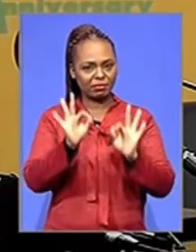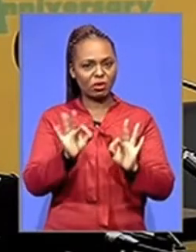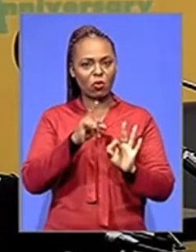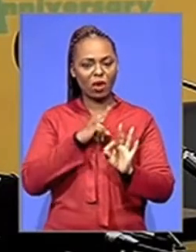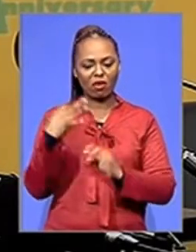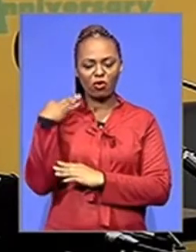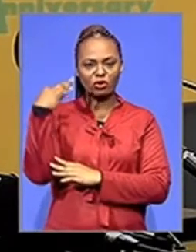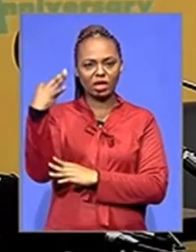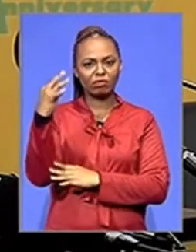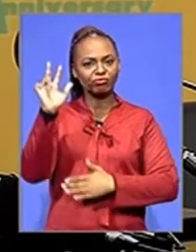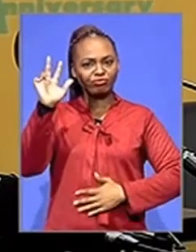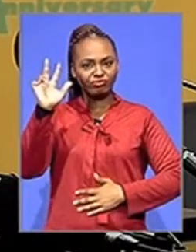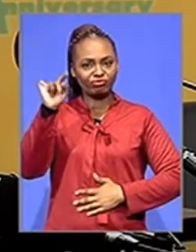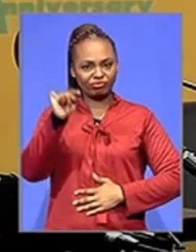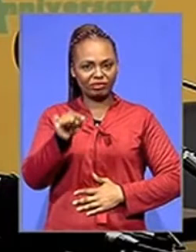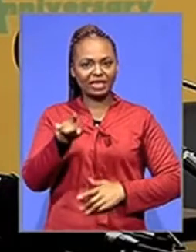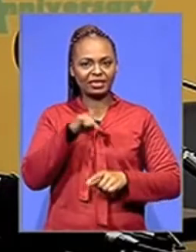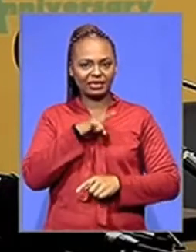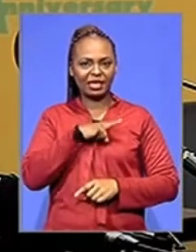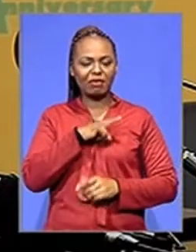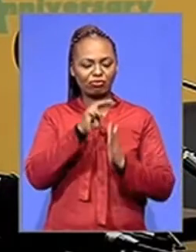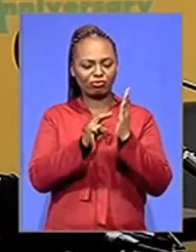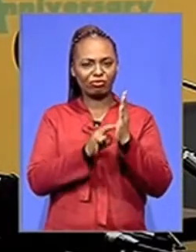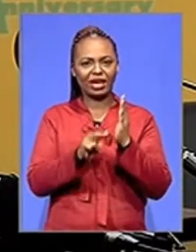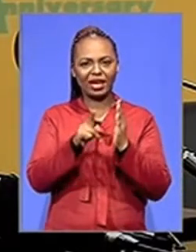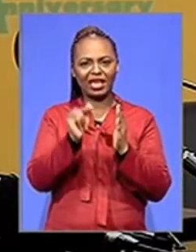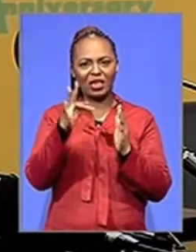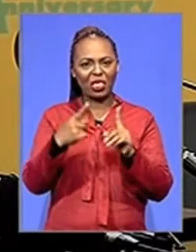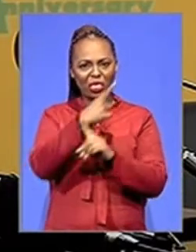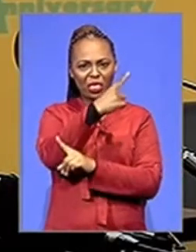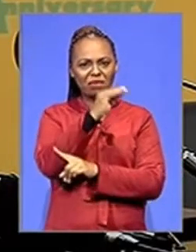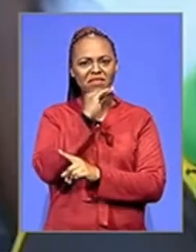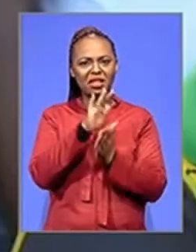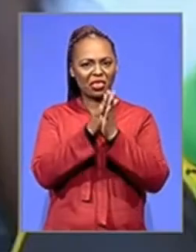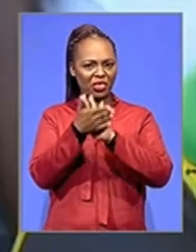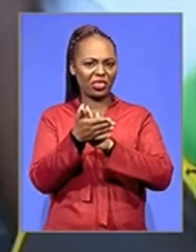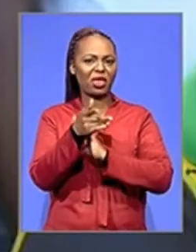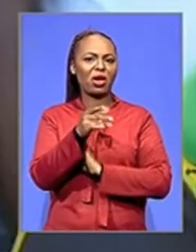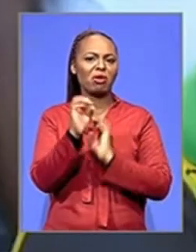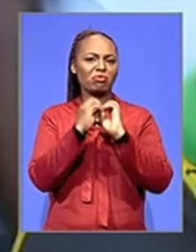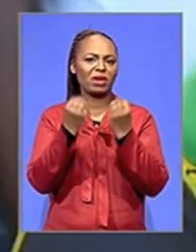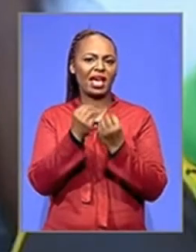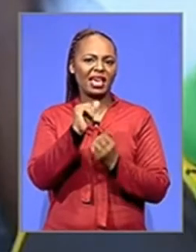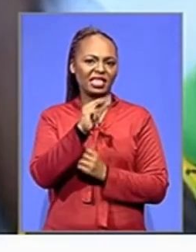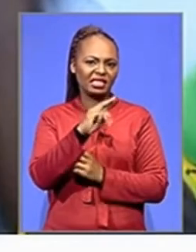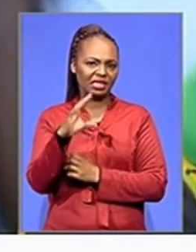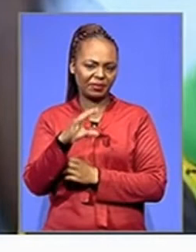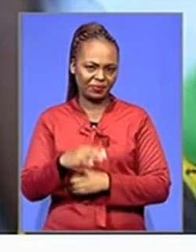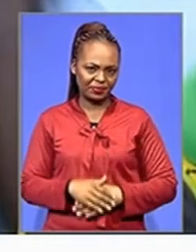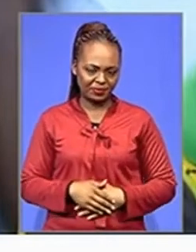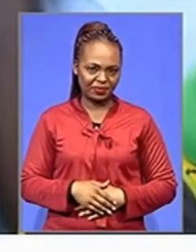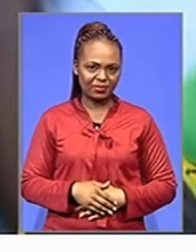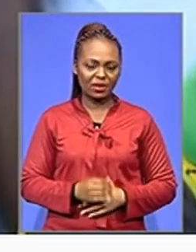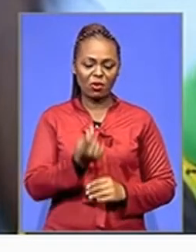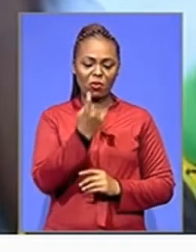membership and desist from conduct that may bring the organization into disrepute. Hopefully, one can manage to get the